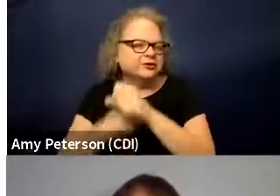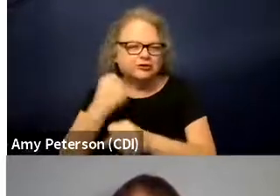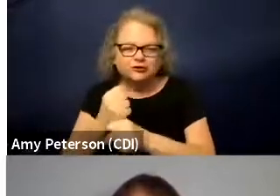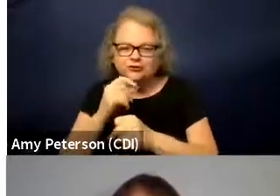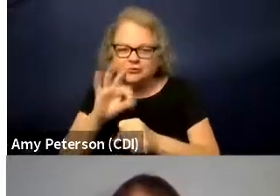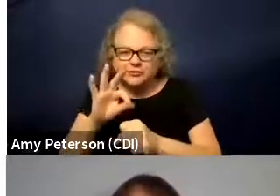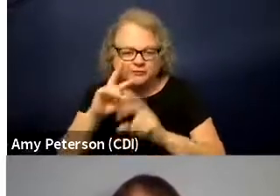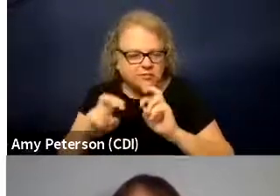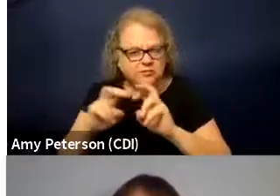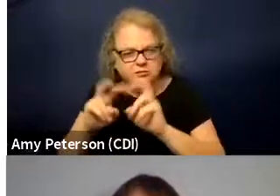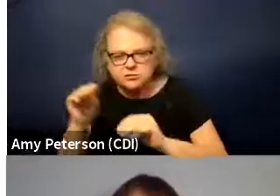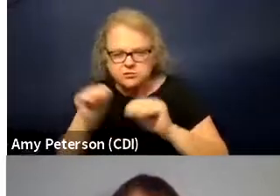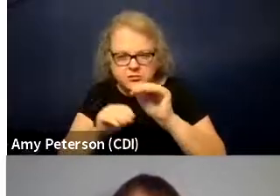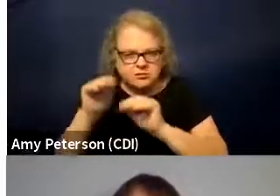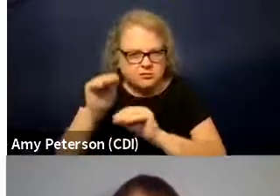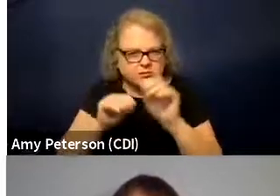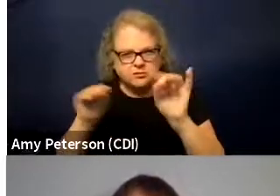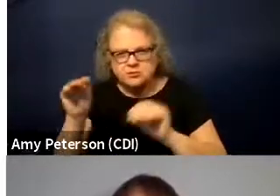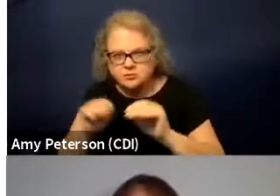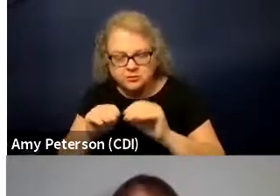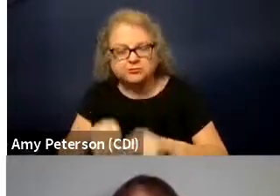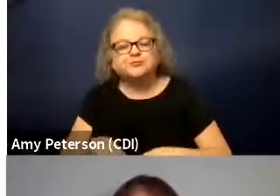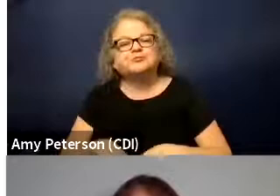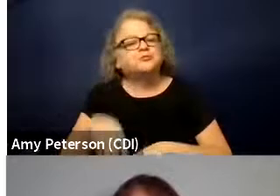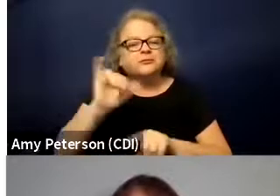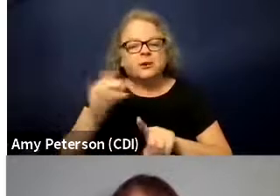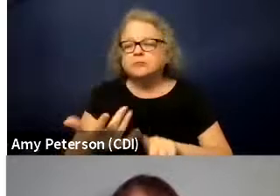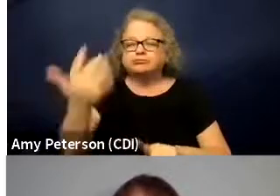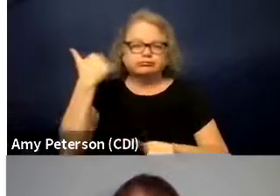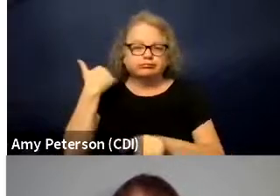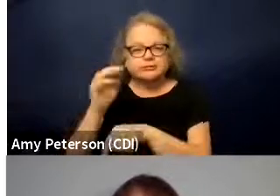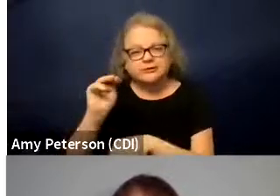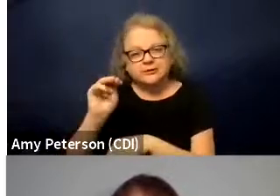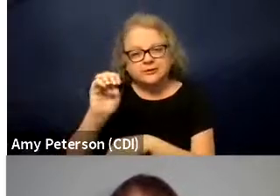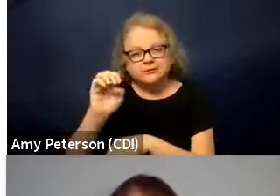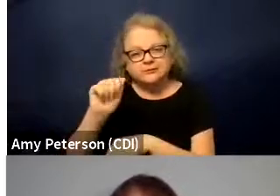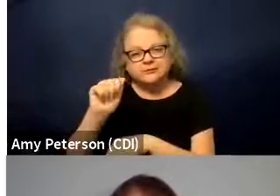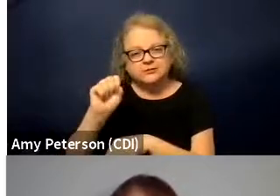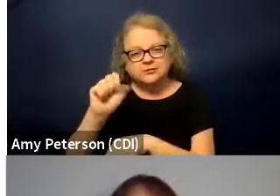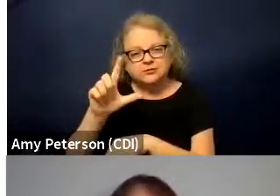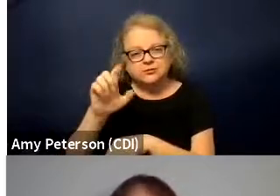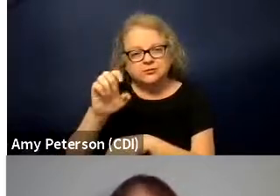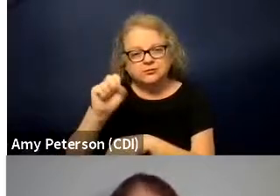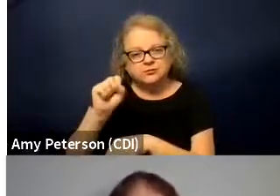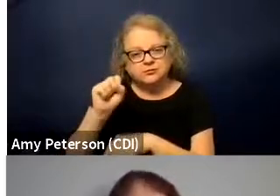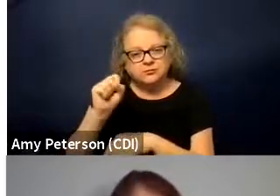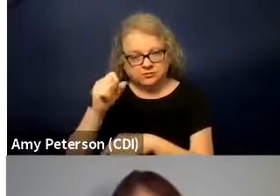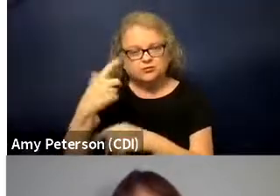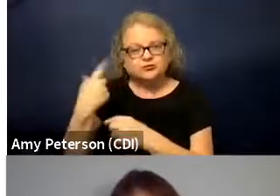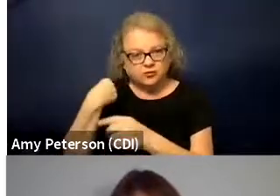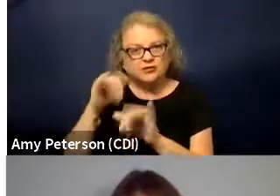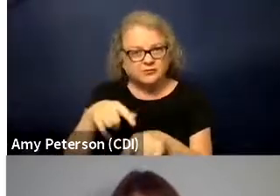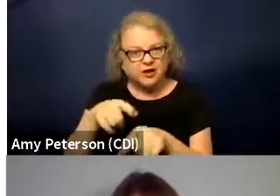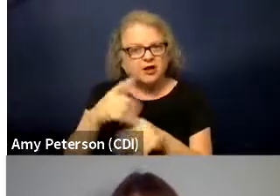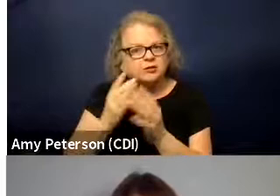how is it this vaccine only took less than a year? Well, it didn't